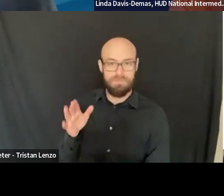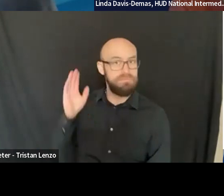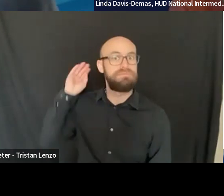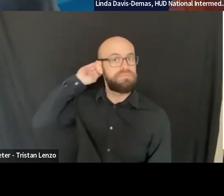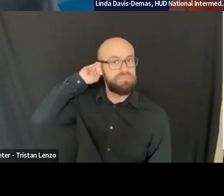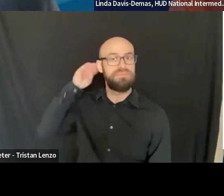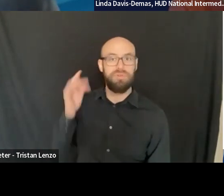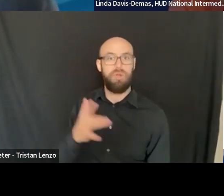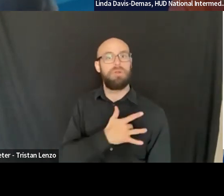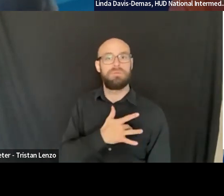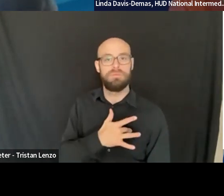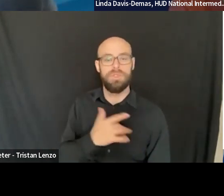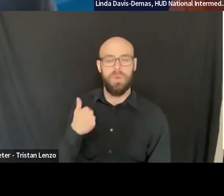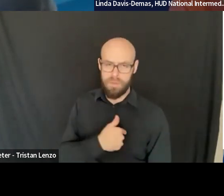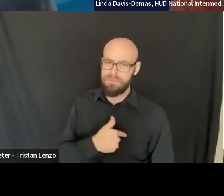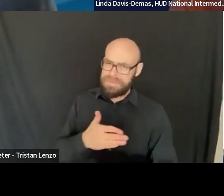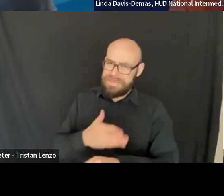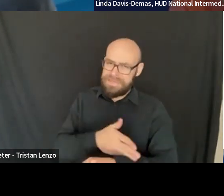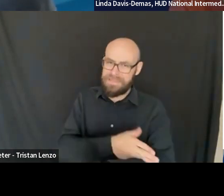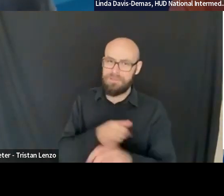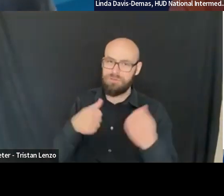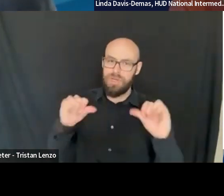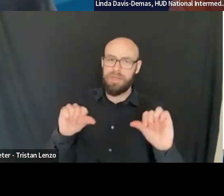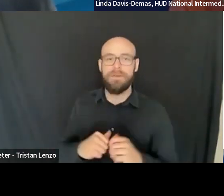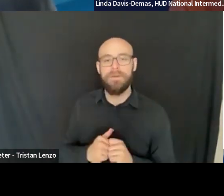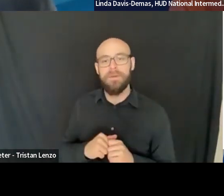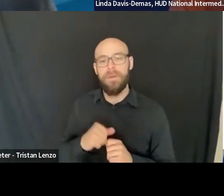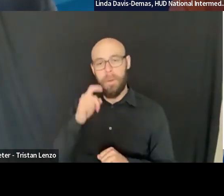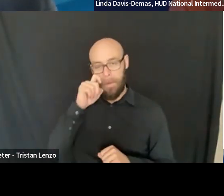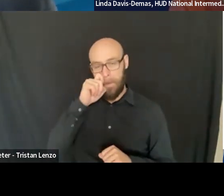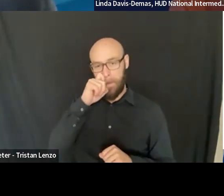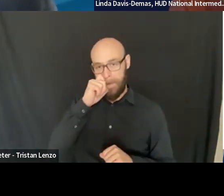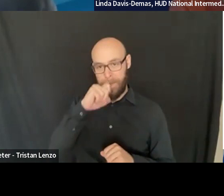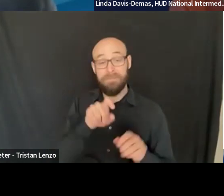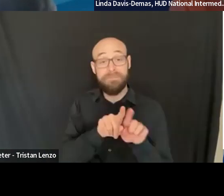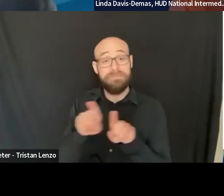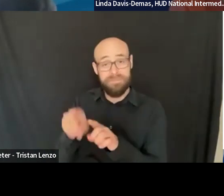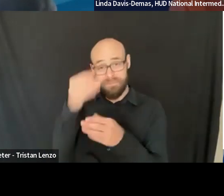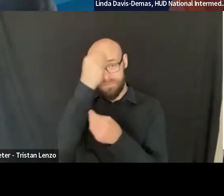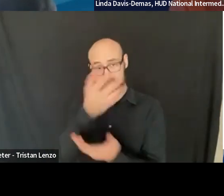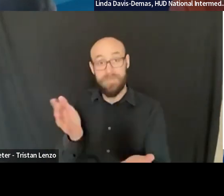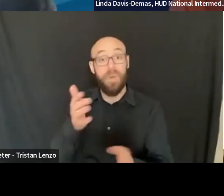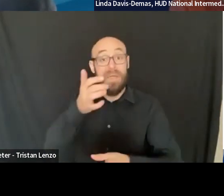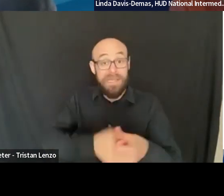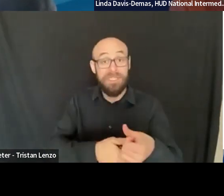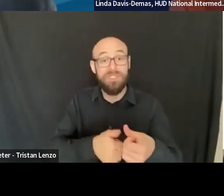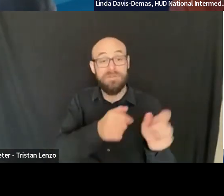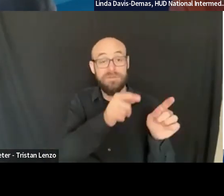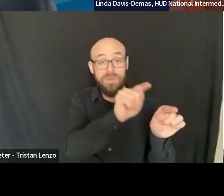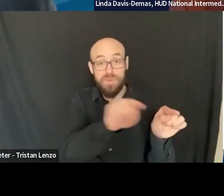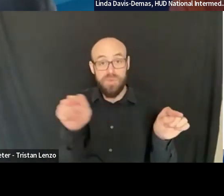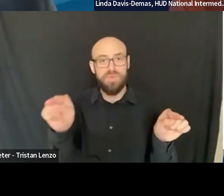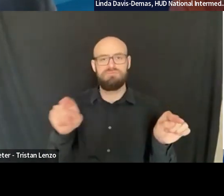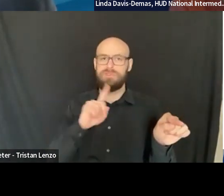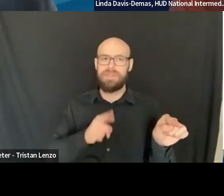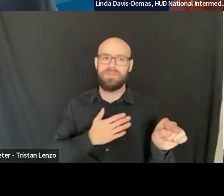on that. Let me also say that it is our joy engaging with each of you. And I